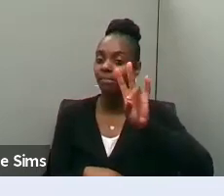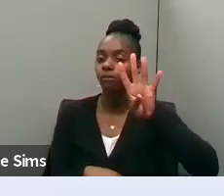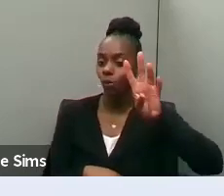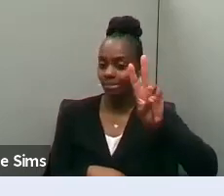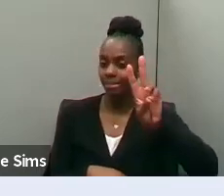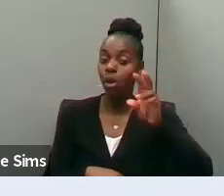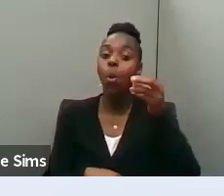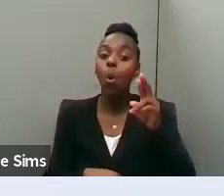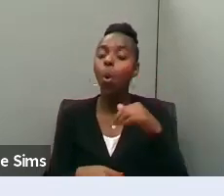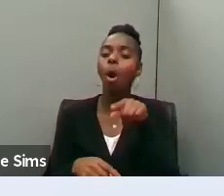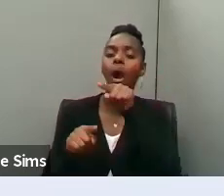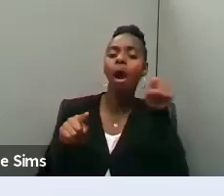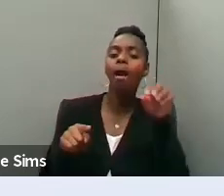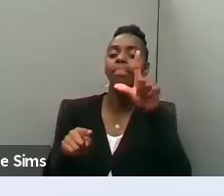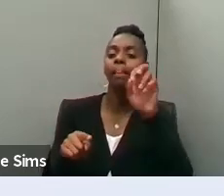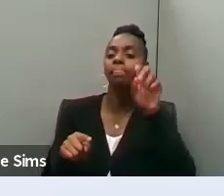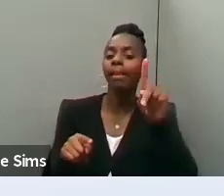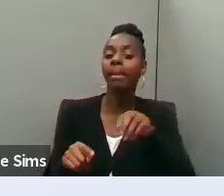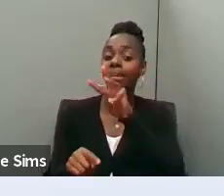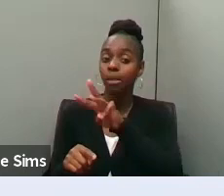800-776-5746 or to visit our website at